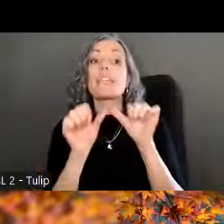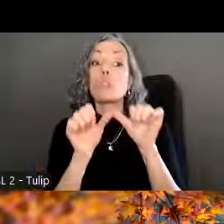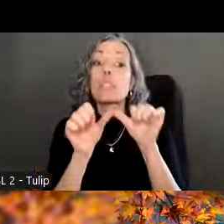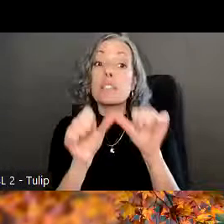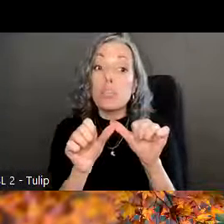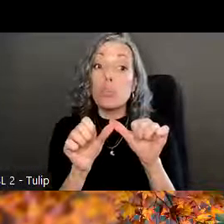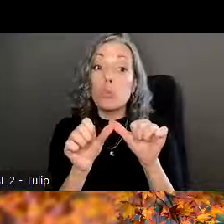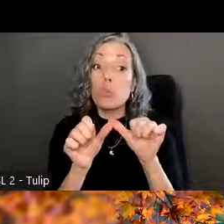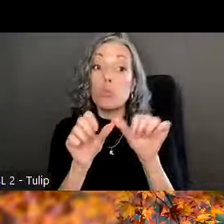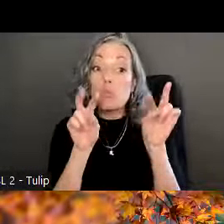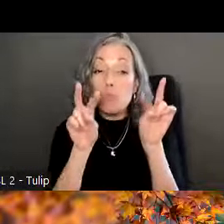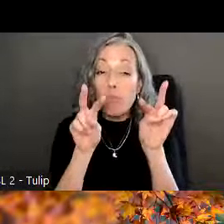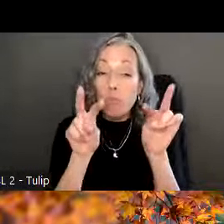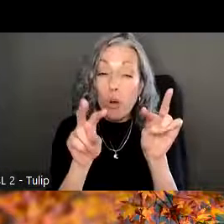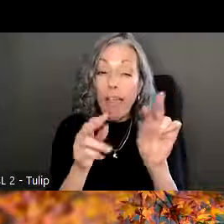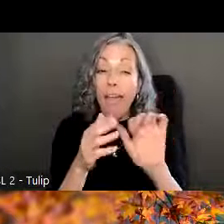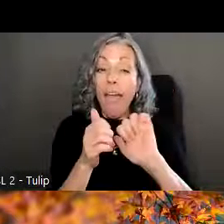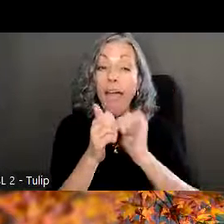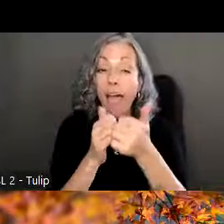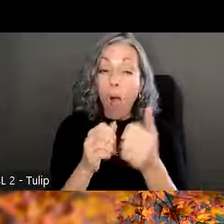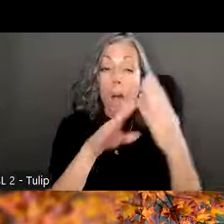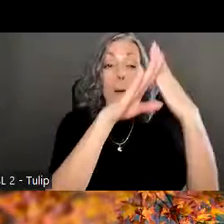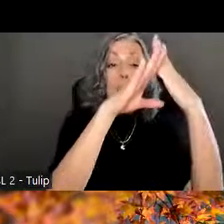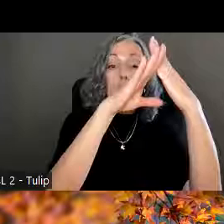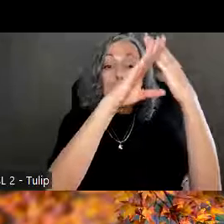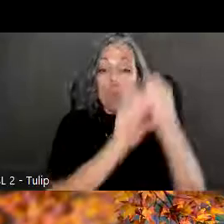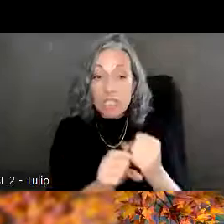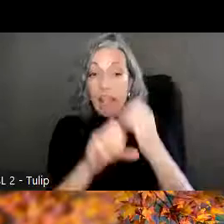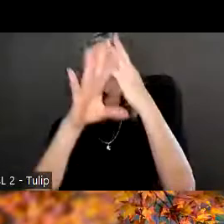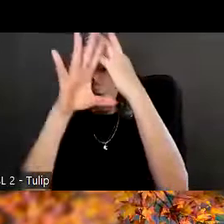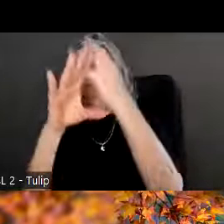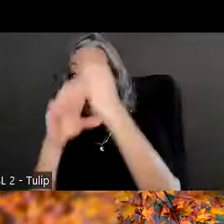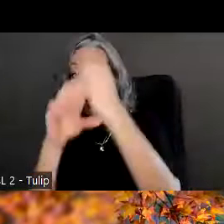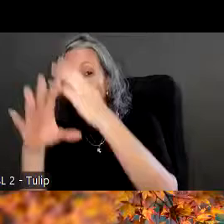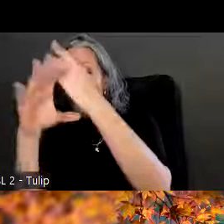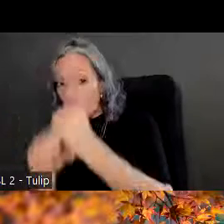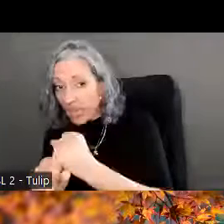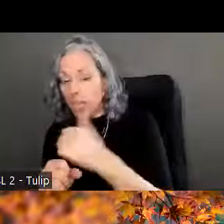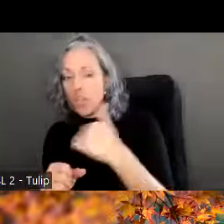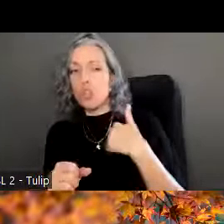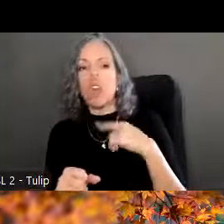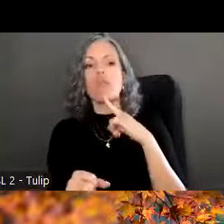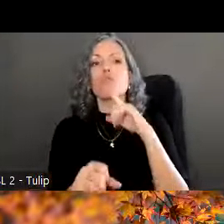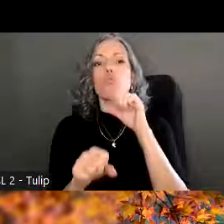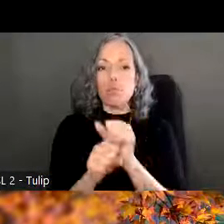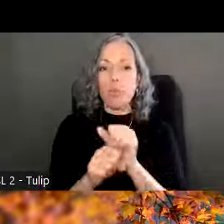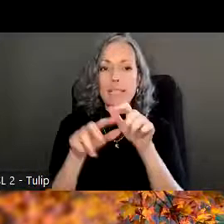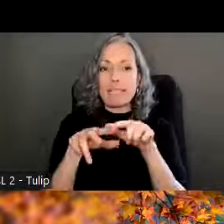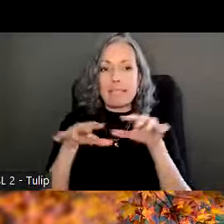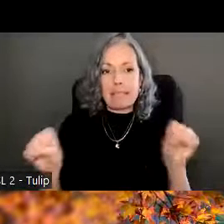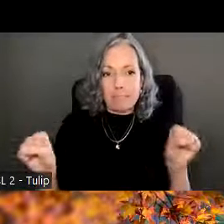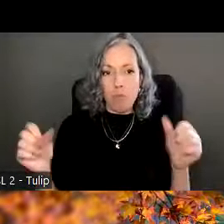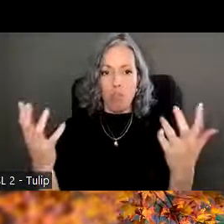look forward on how we remove each of the barriers and the challenges so that we can have a true system that meets